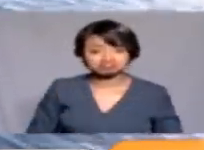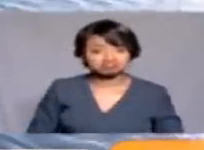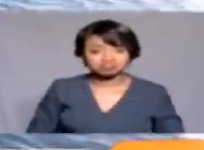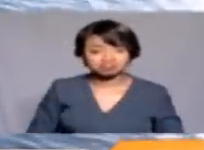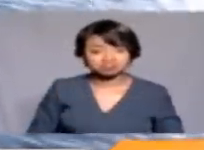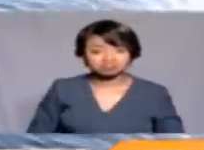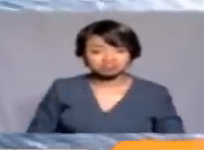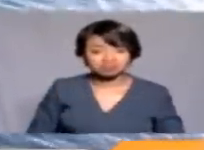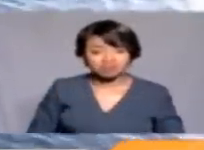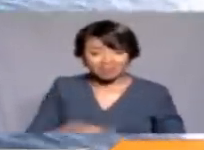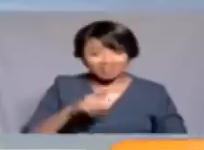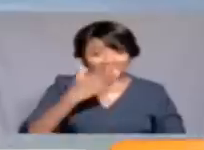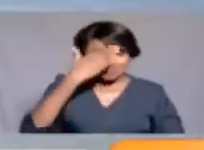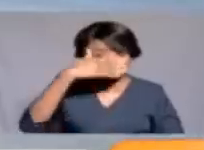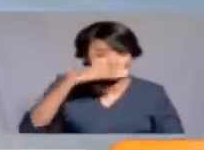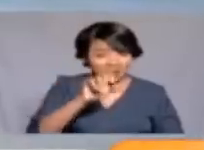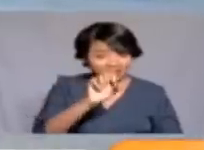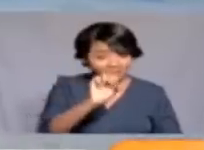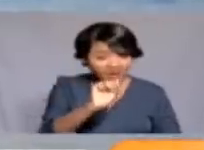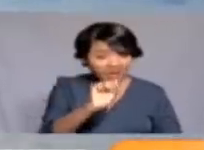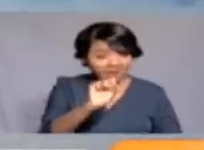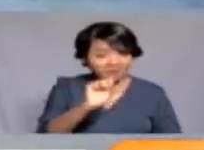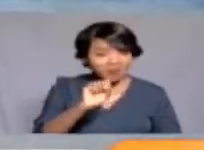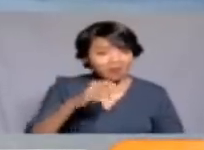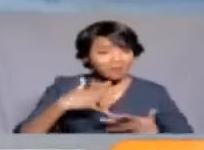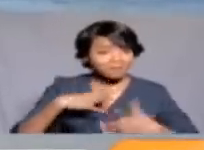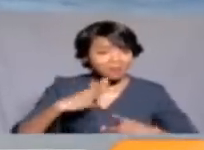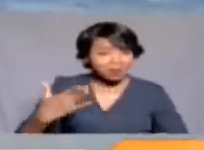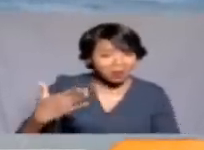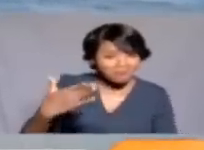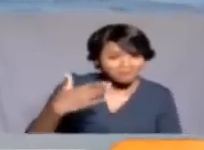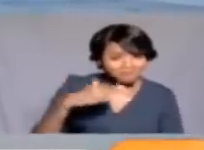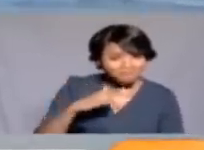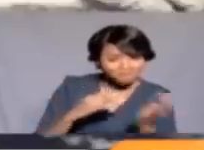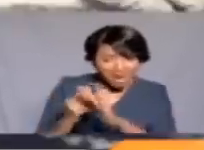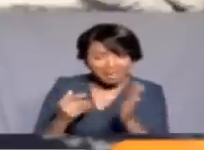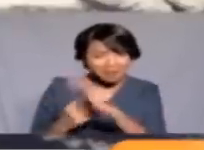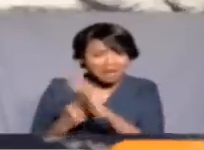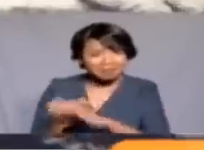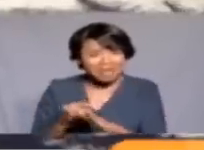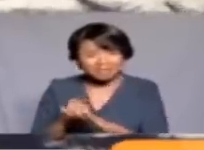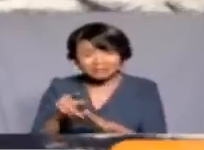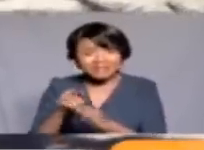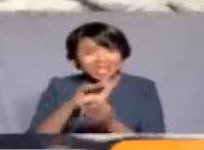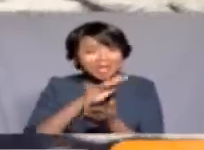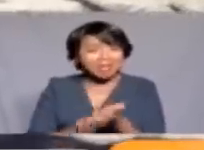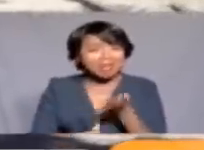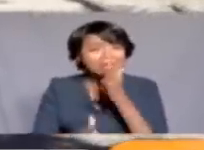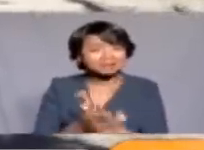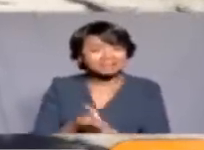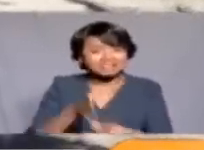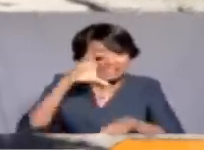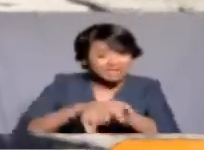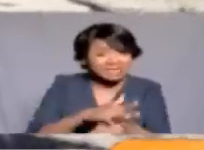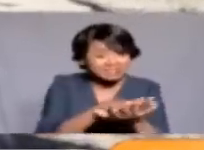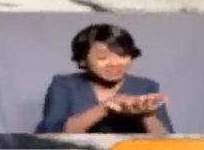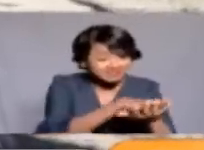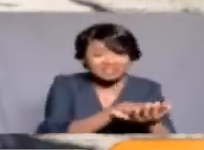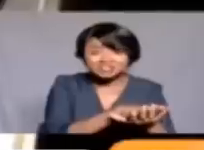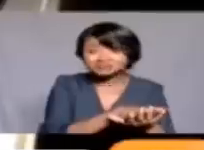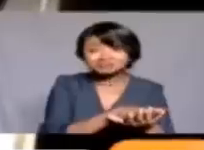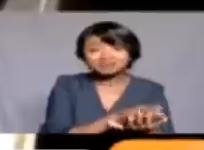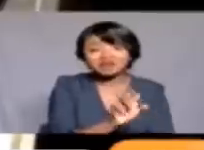For the fifth day this week, most of them have returned from the waters empty-handed. Today's catch is